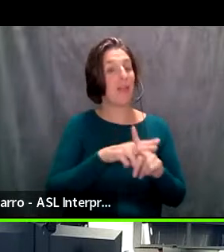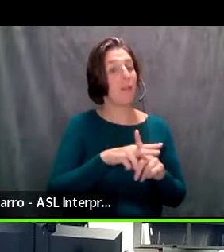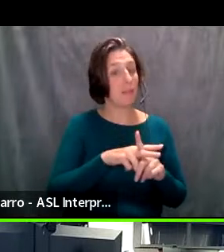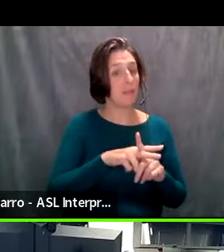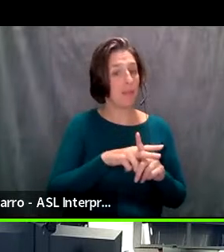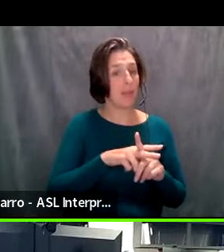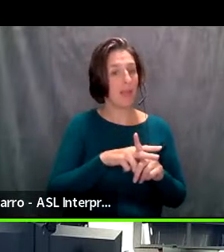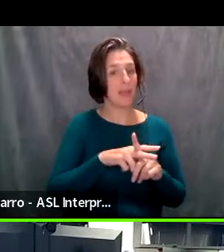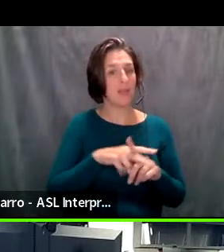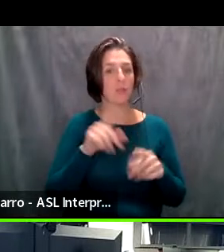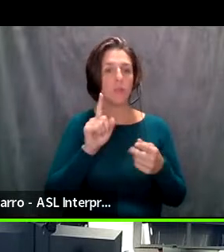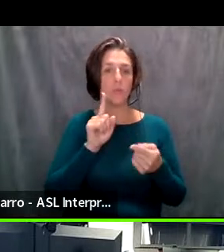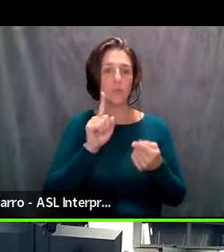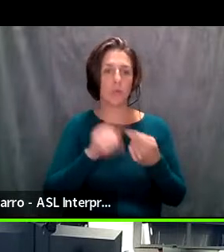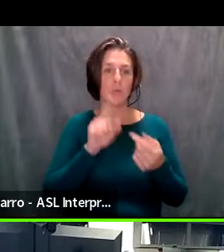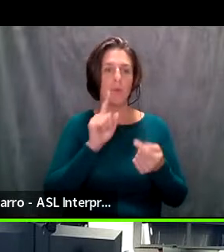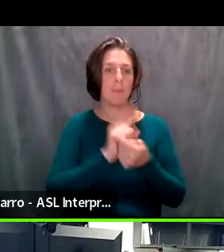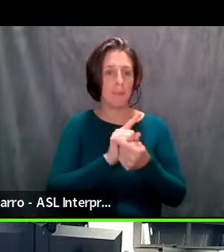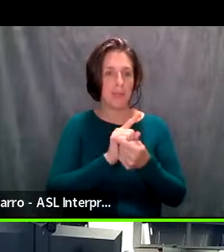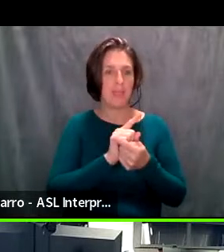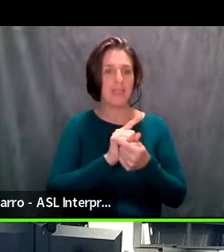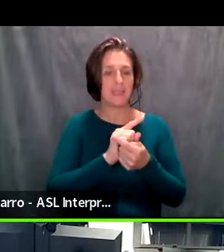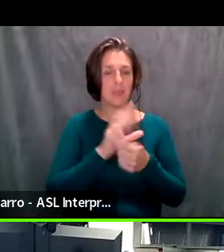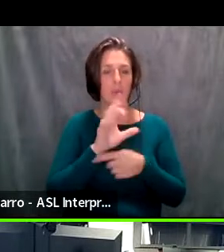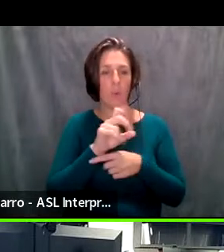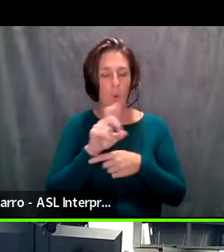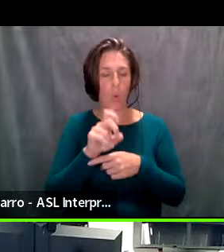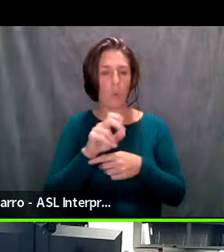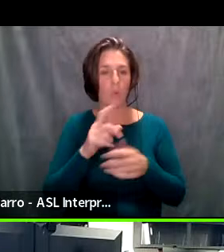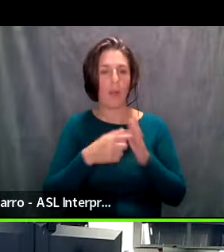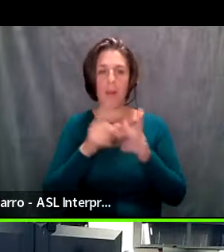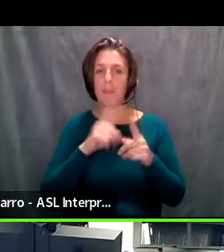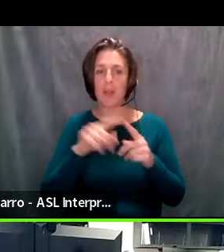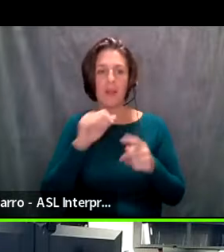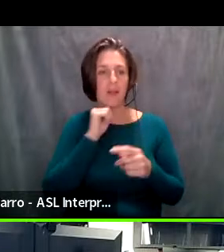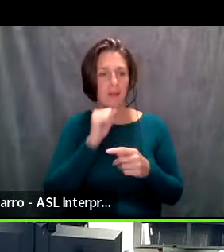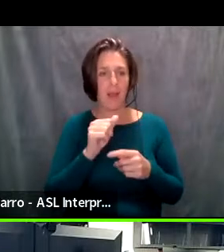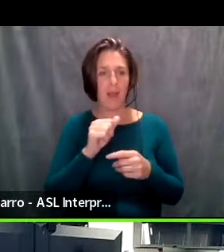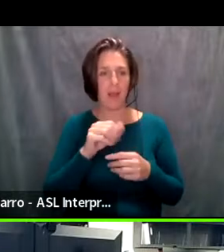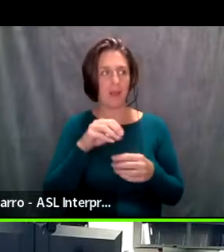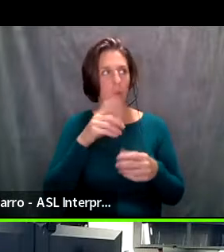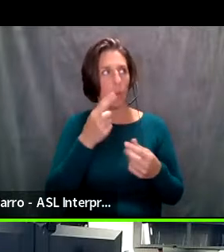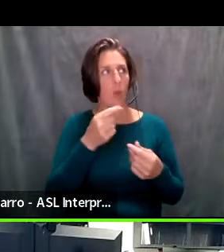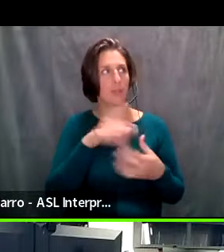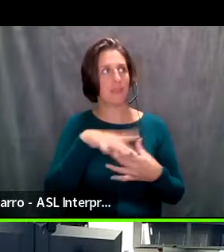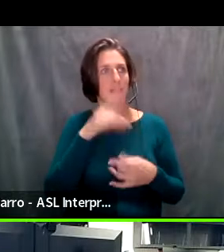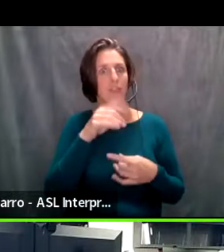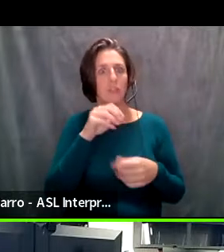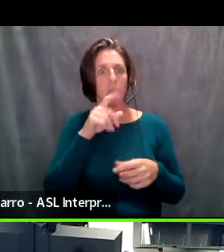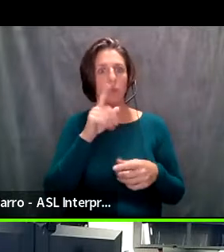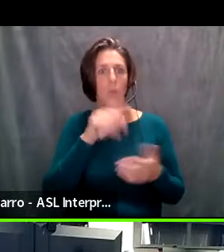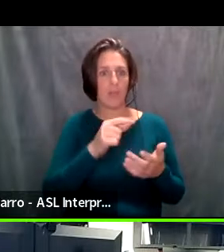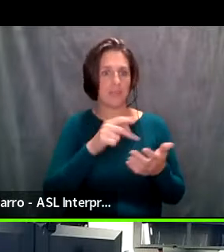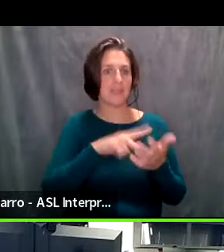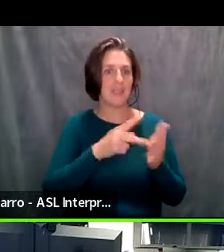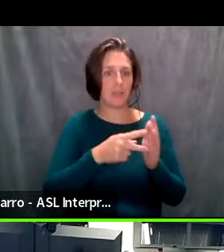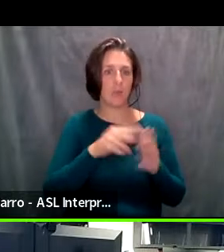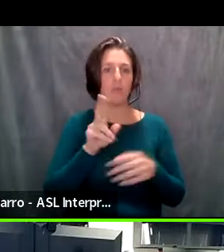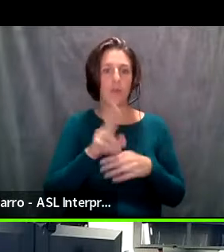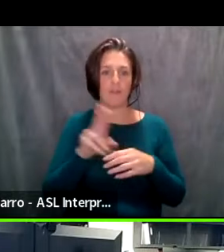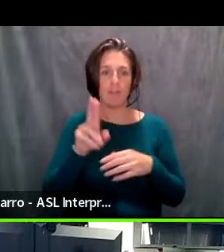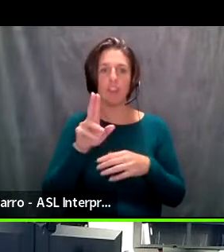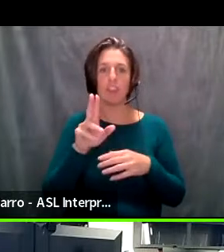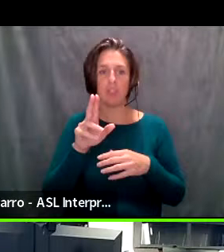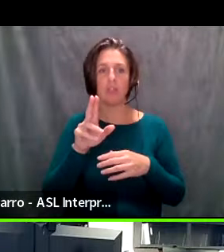to meet code requirements, but still don't meet the spirit of what's intended, which is universally accessible spaces. So I share that and